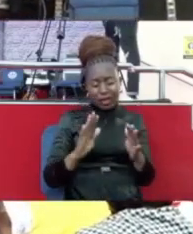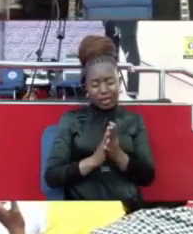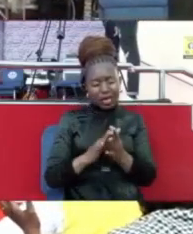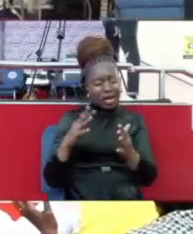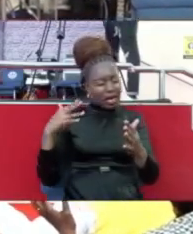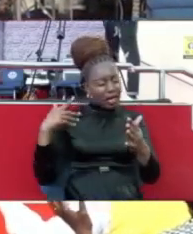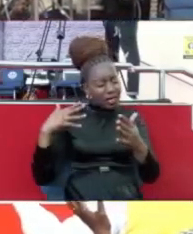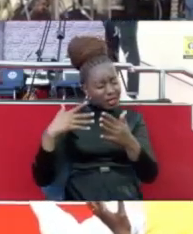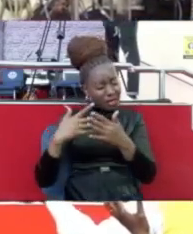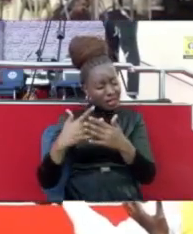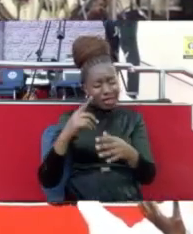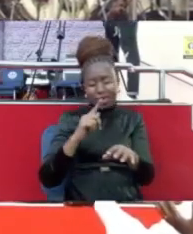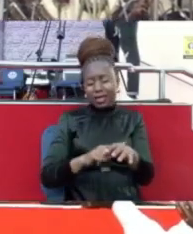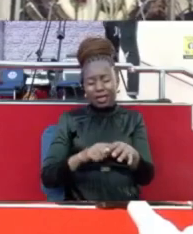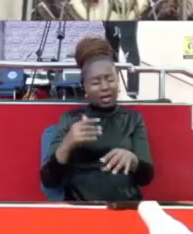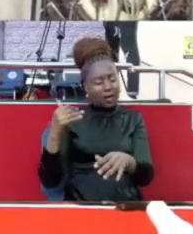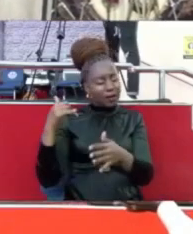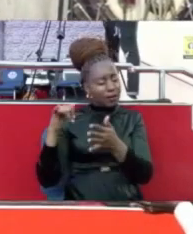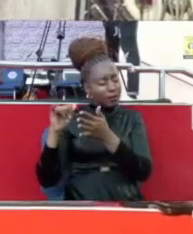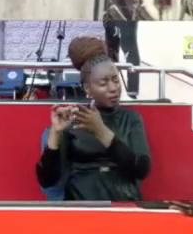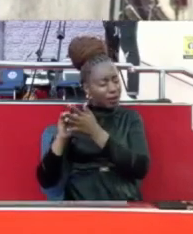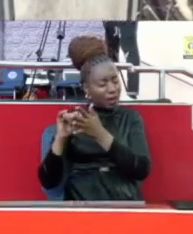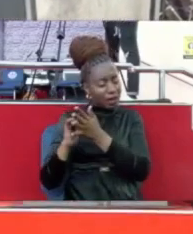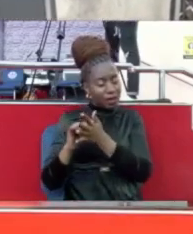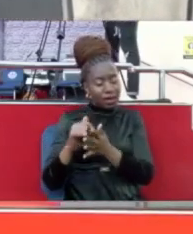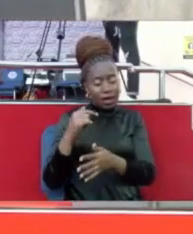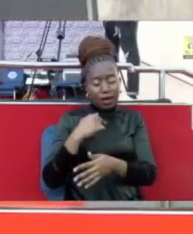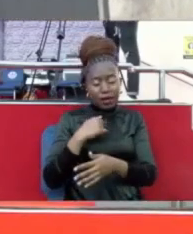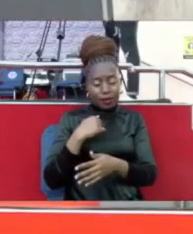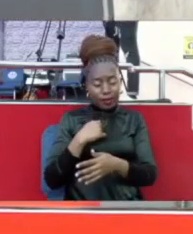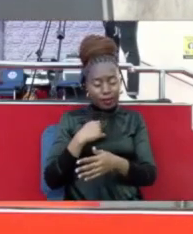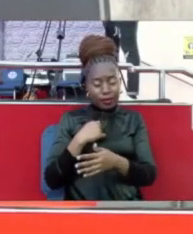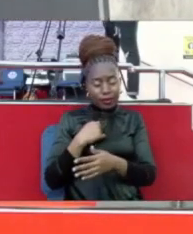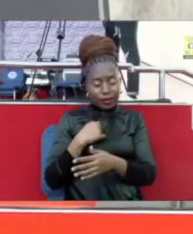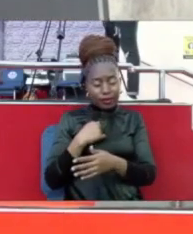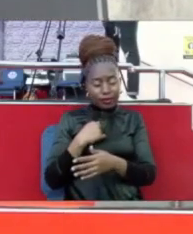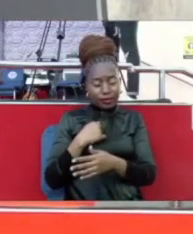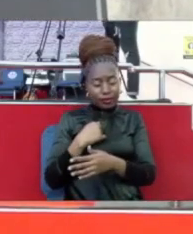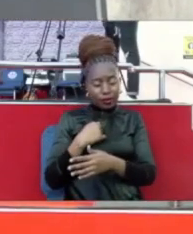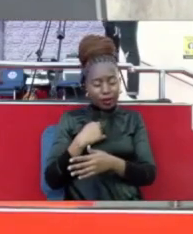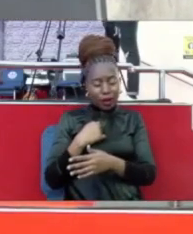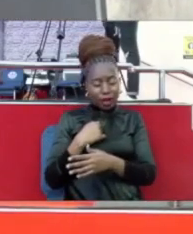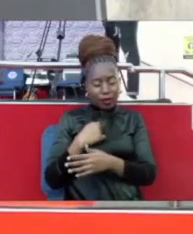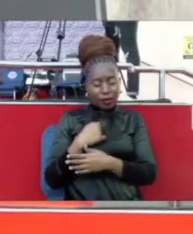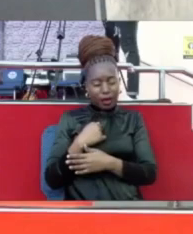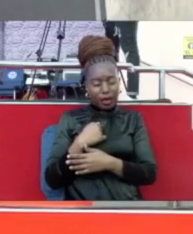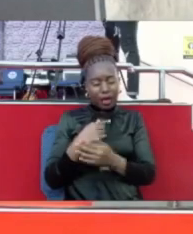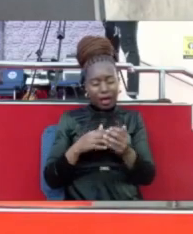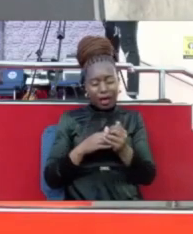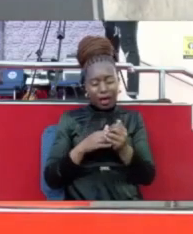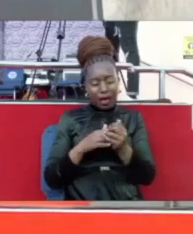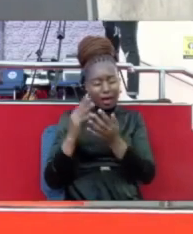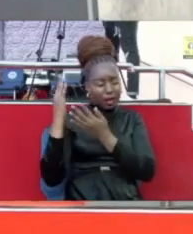time, tangu wakati huo, I could probably estimate that I have led over 1 million people to Christ.